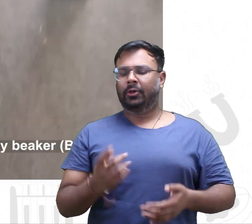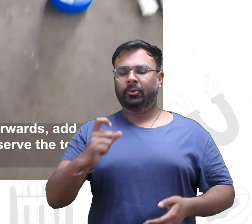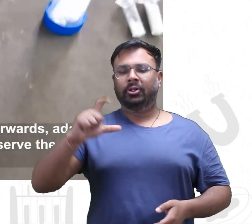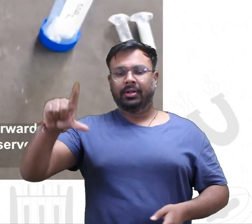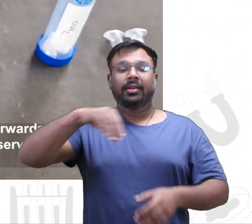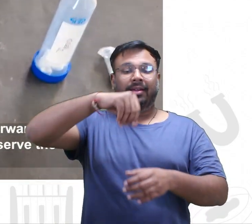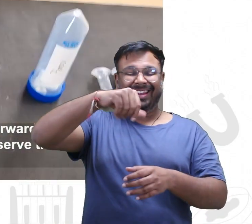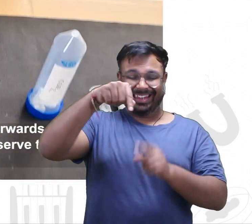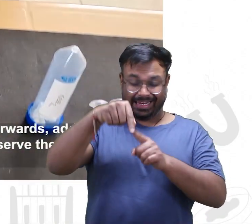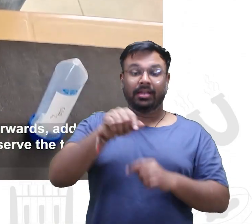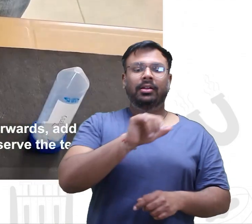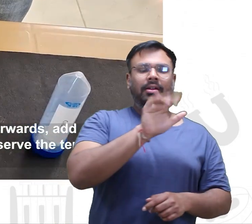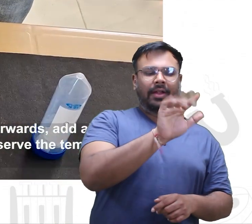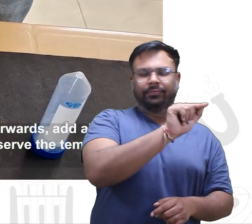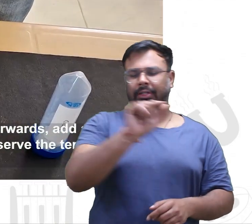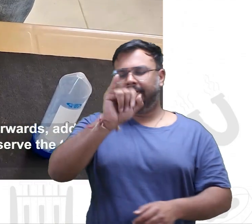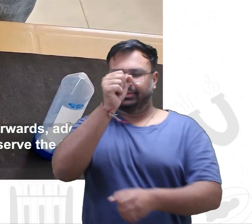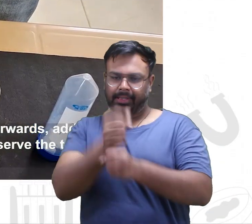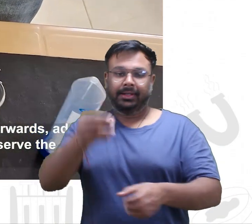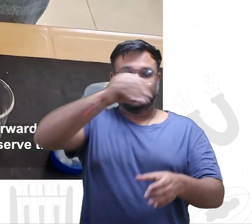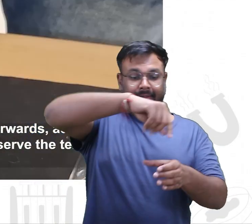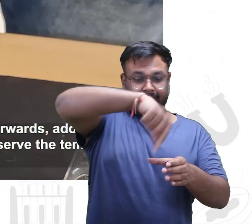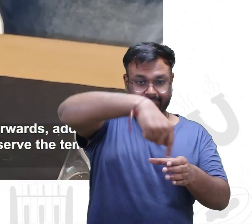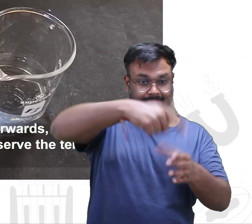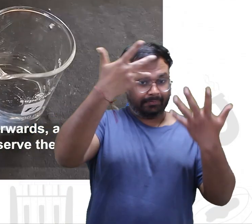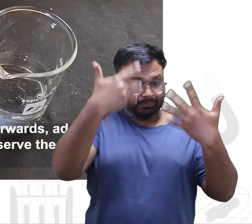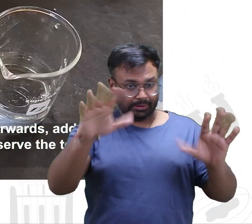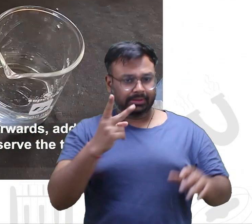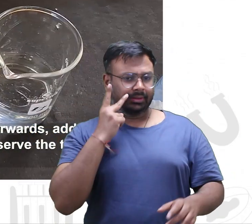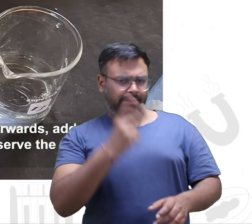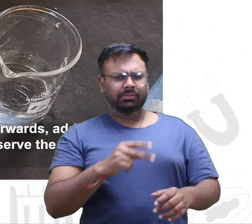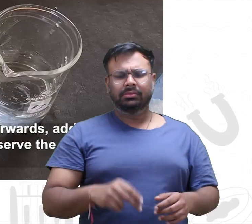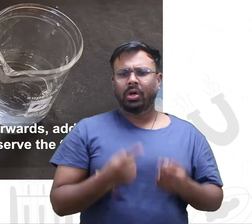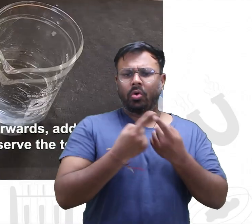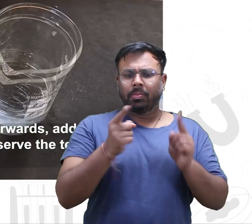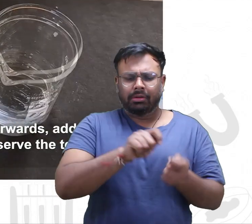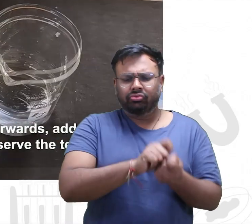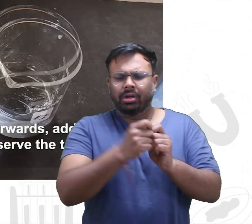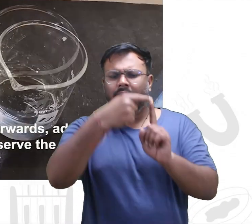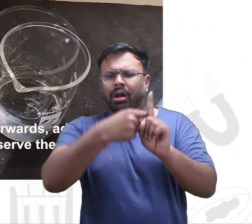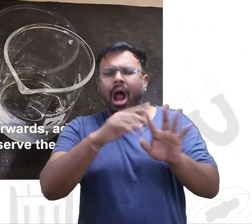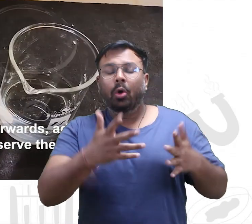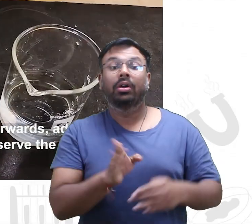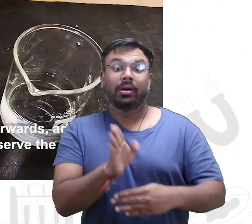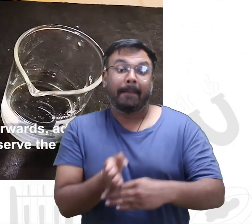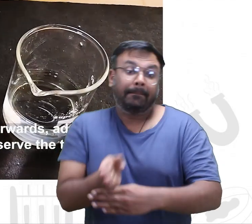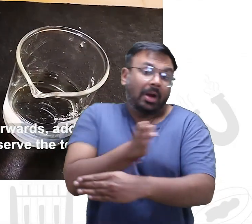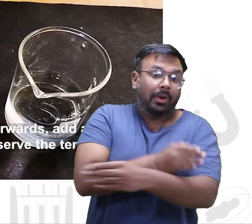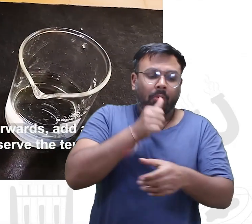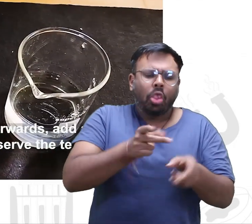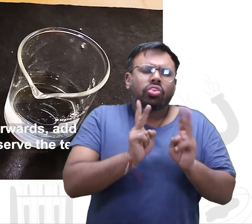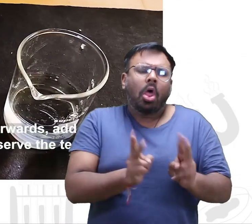B. Next, measure the initial temperature of beaker A. Afterwards, add about 5 to 6 gram of